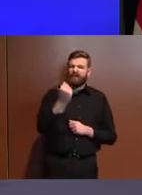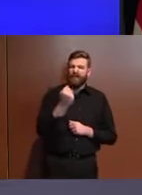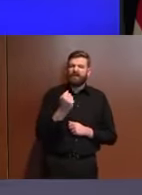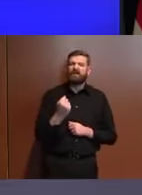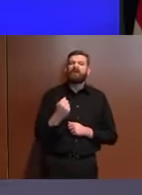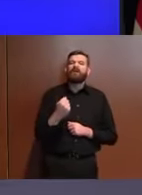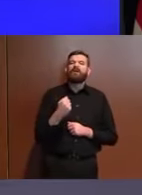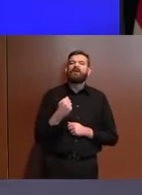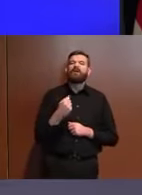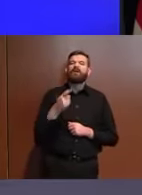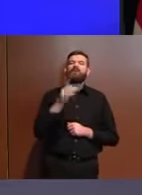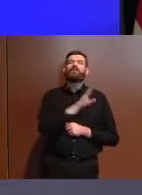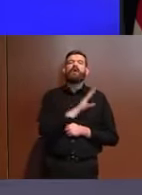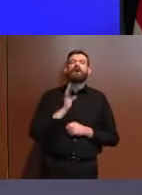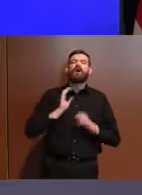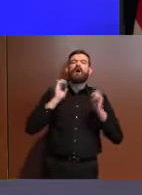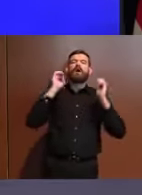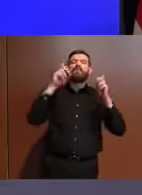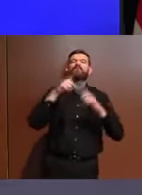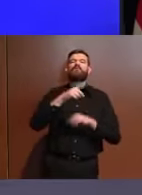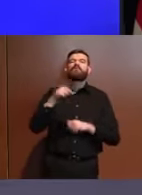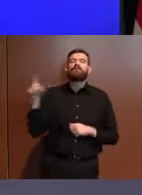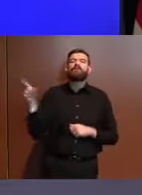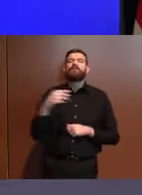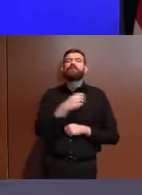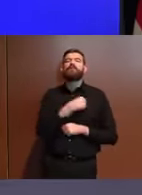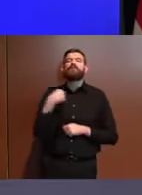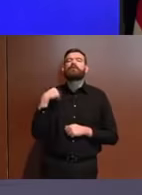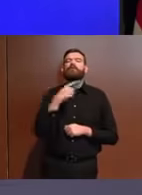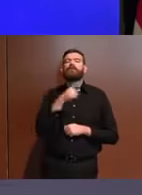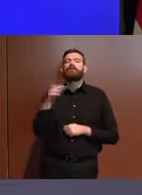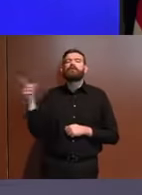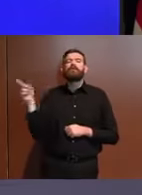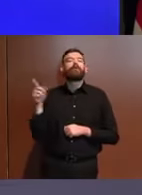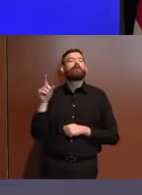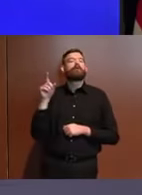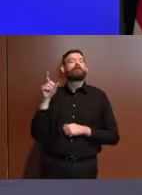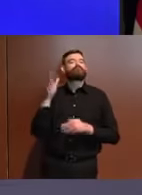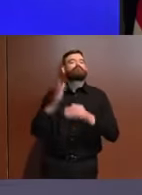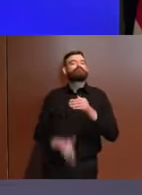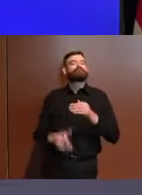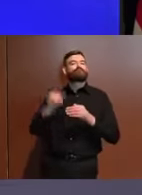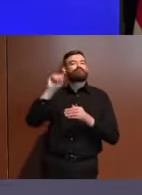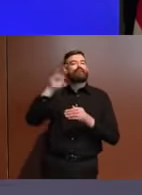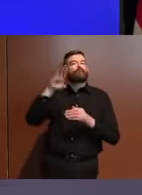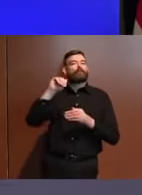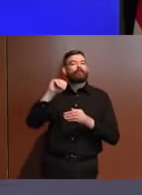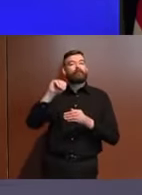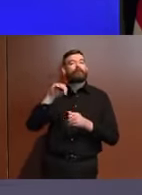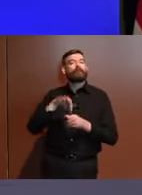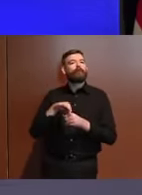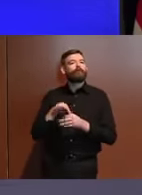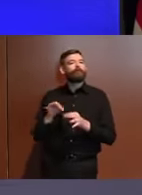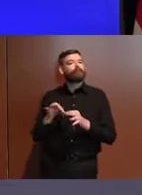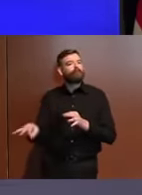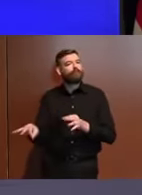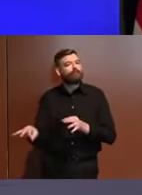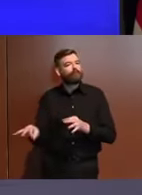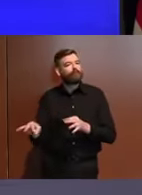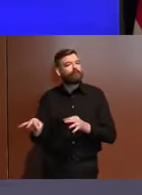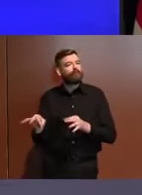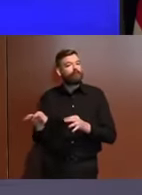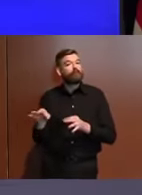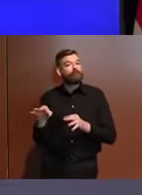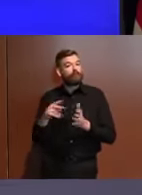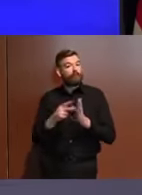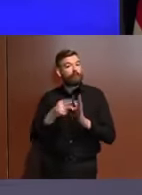Education members' terms should be extended in the cases where you've delayed the election. I'm still waiting to hear back. I've been told to circle back with your office next week. But